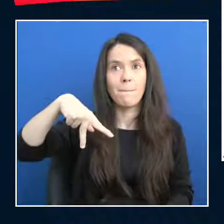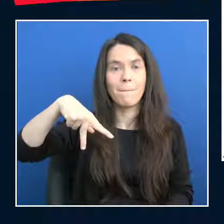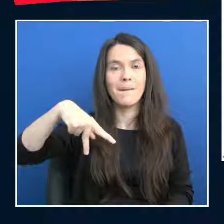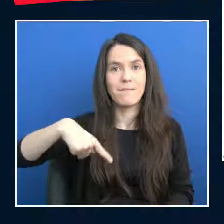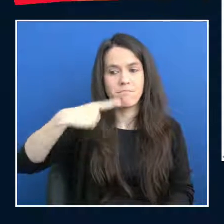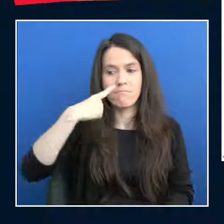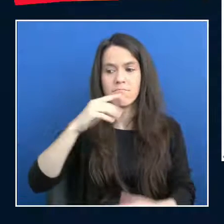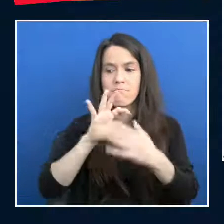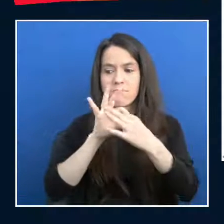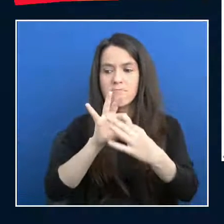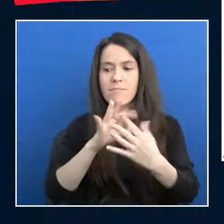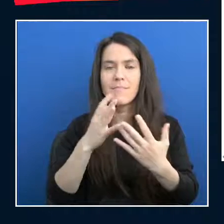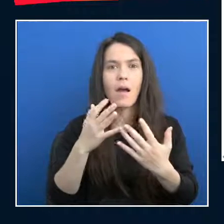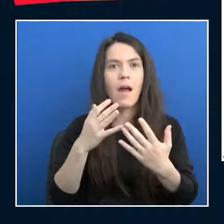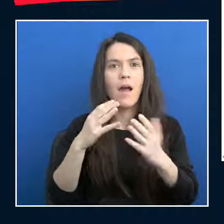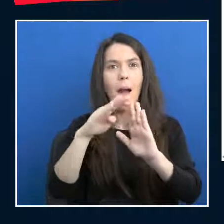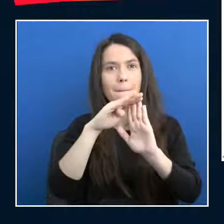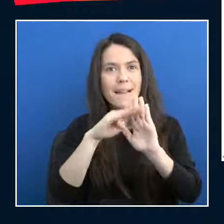database,